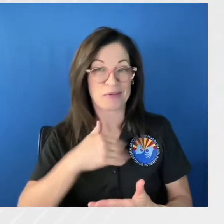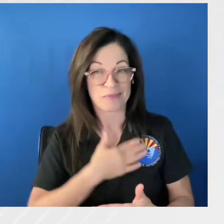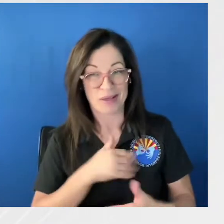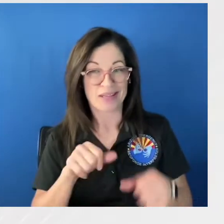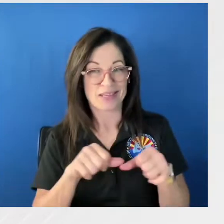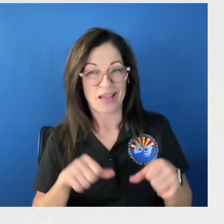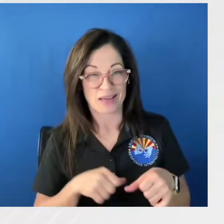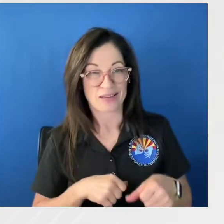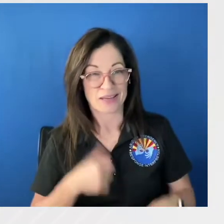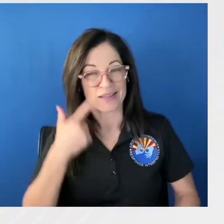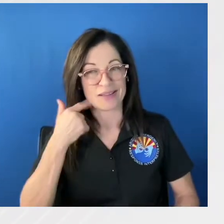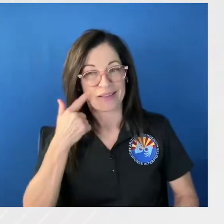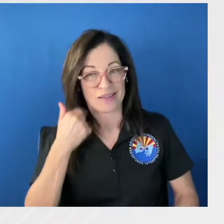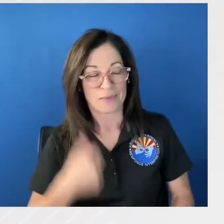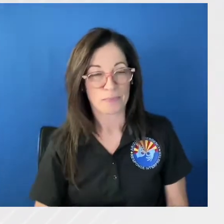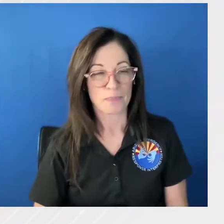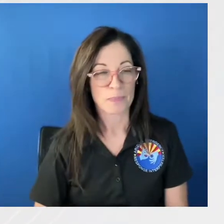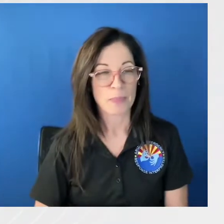Okay.